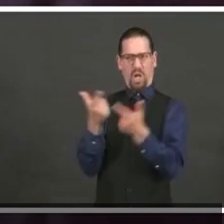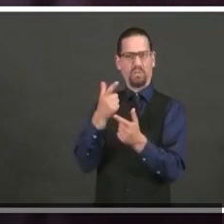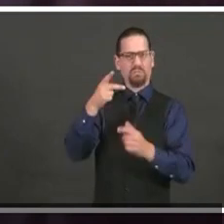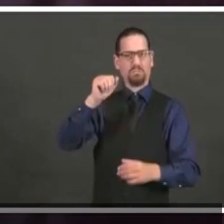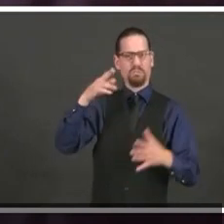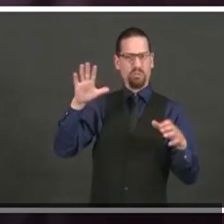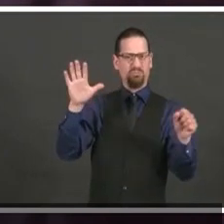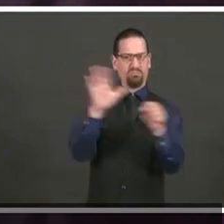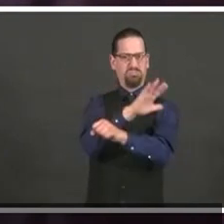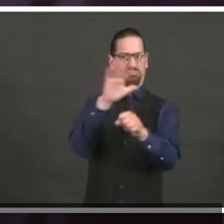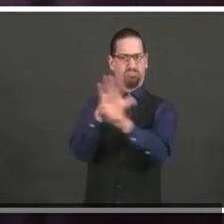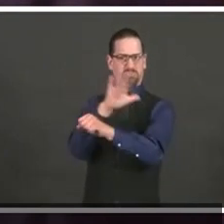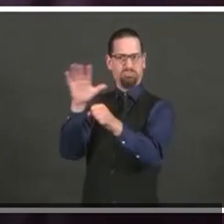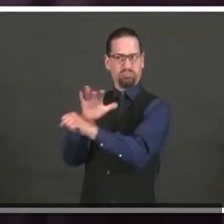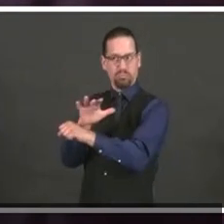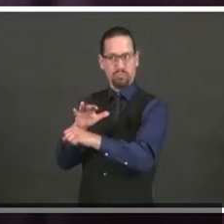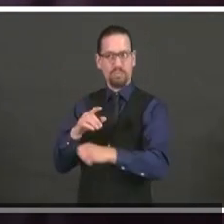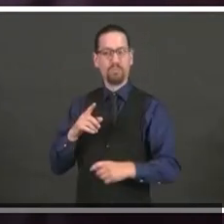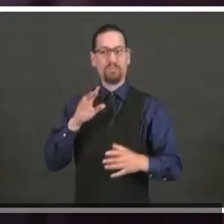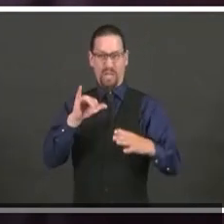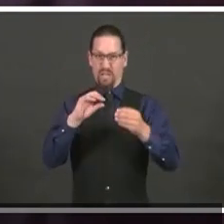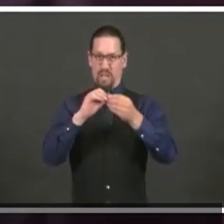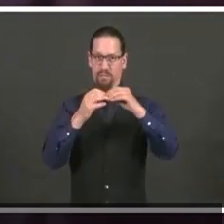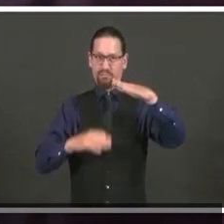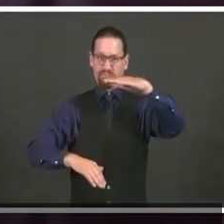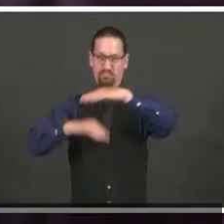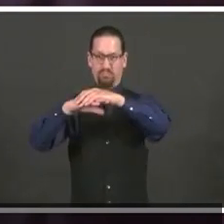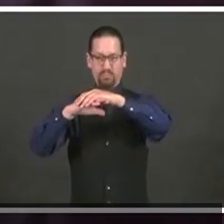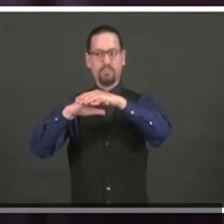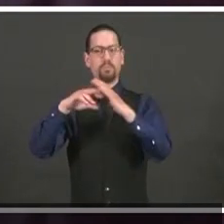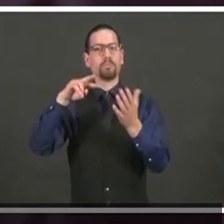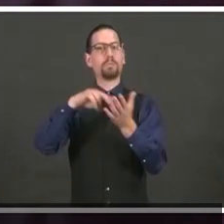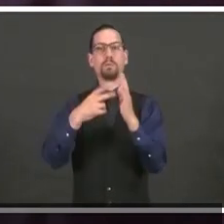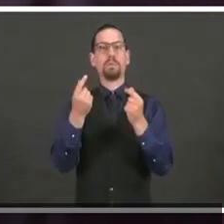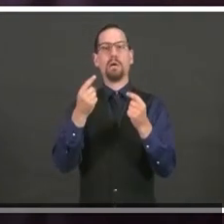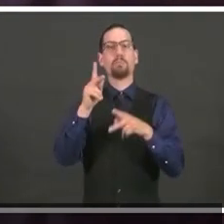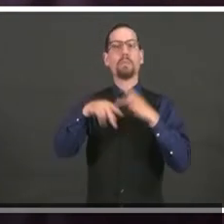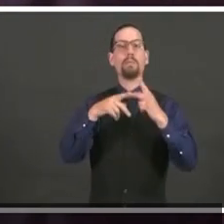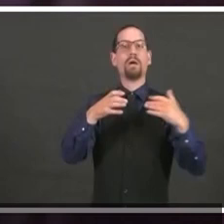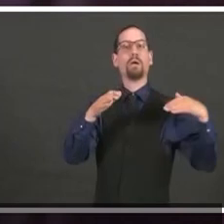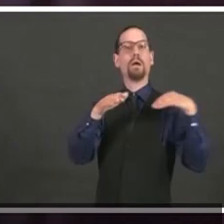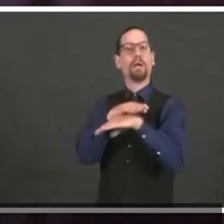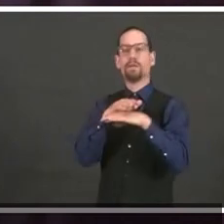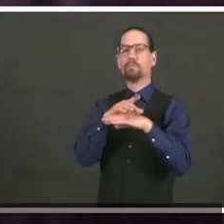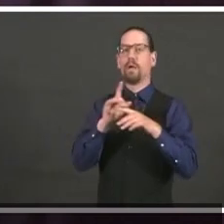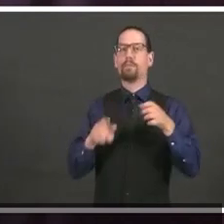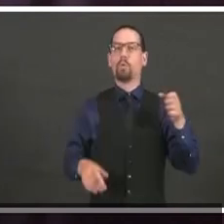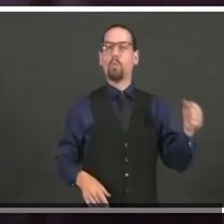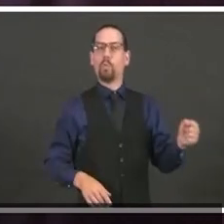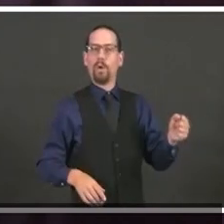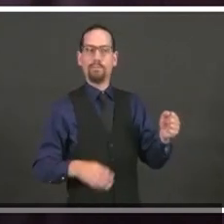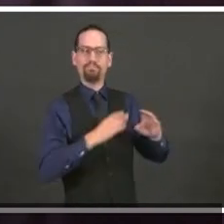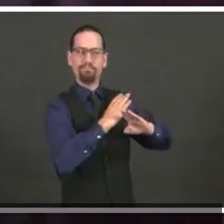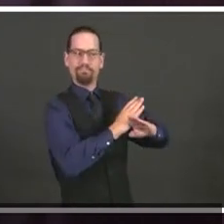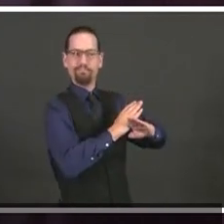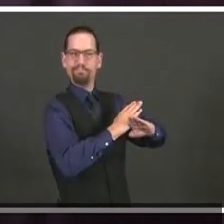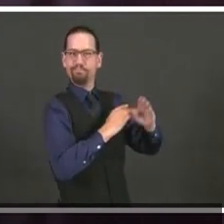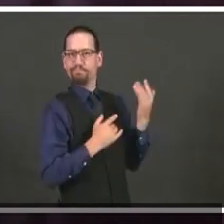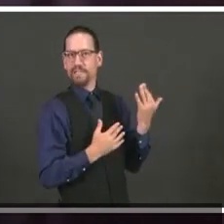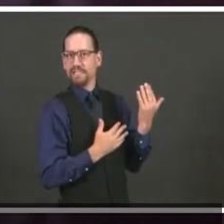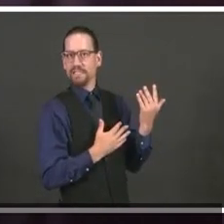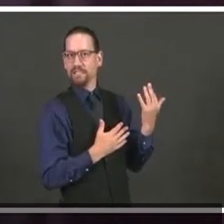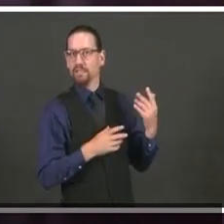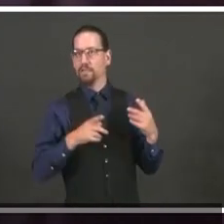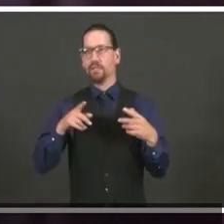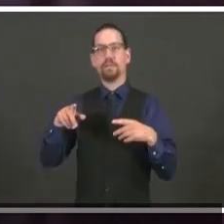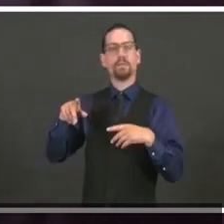shut those parks. I want to say thank you to the people who waited patiently in line or came back